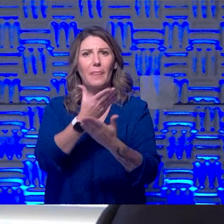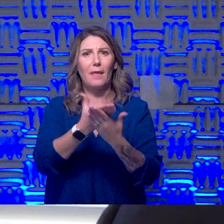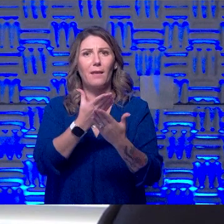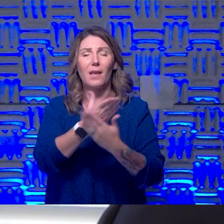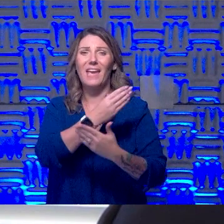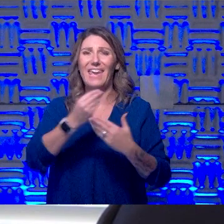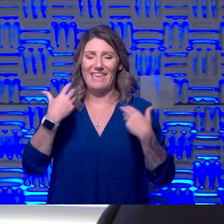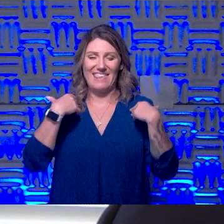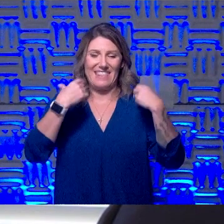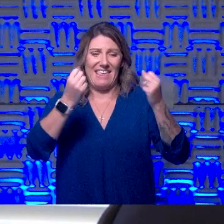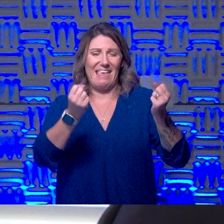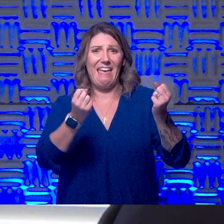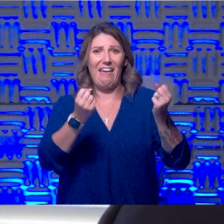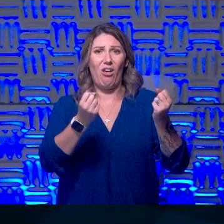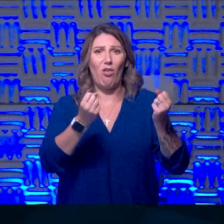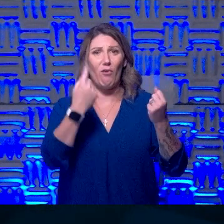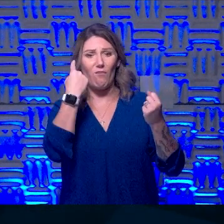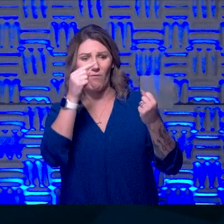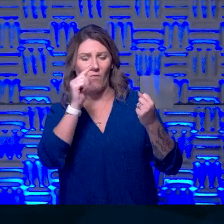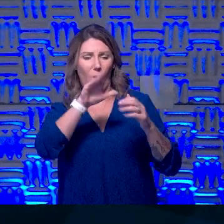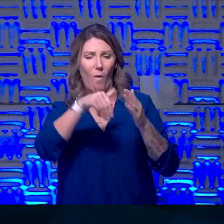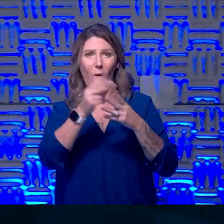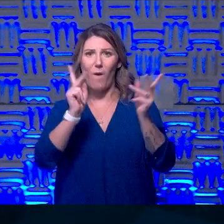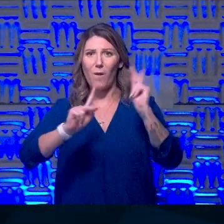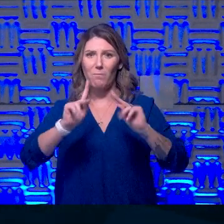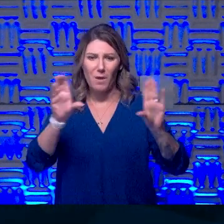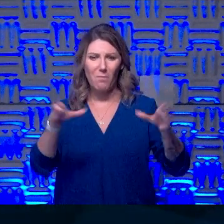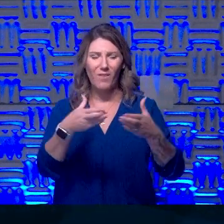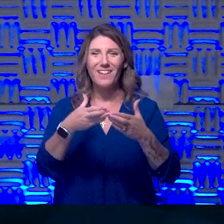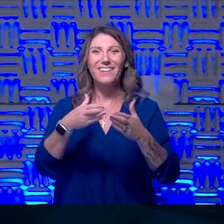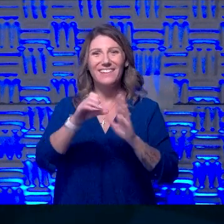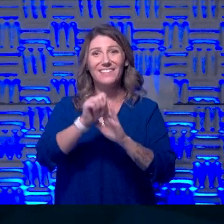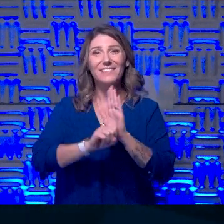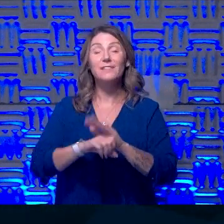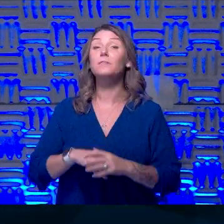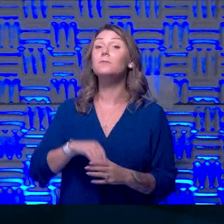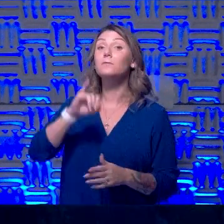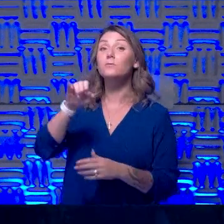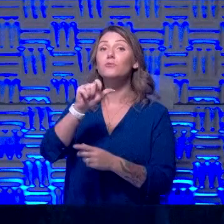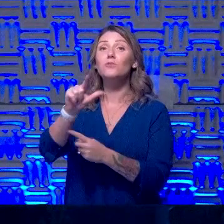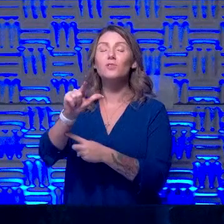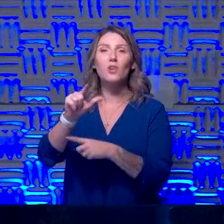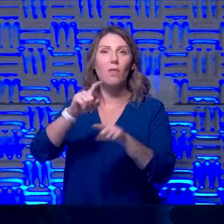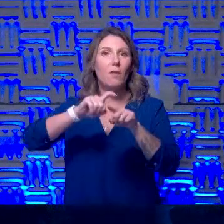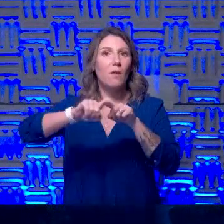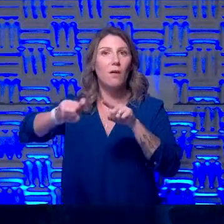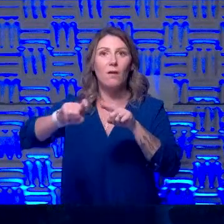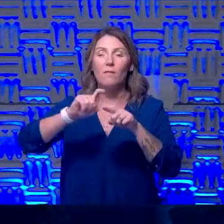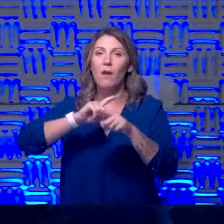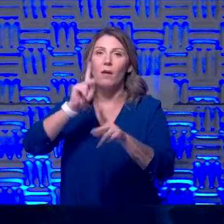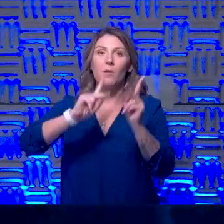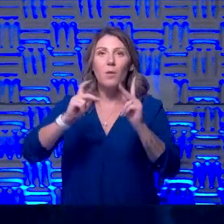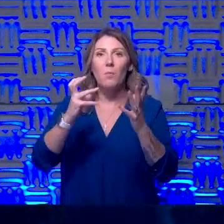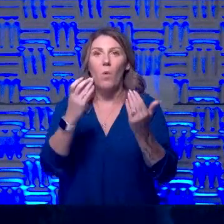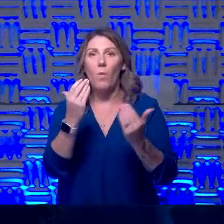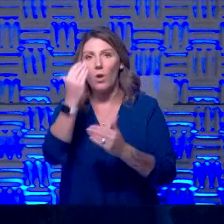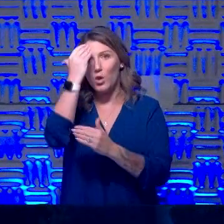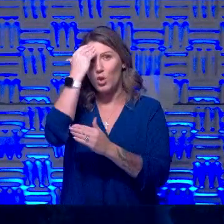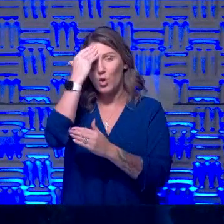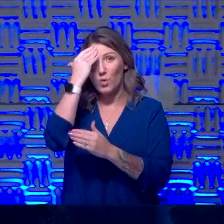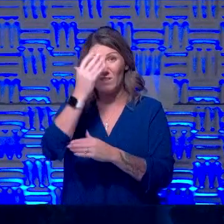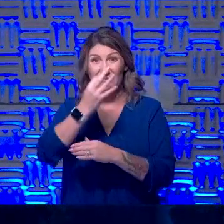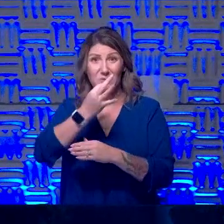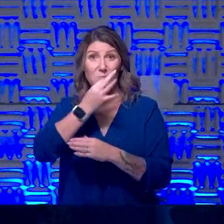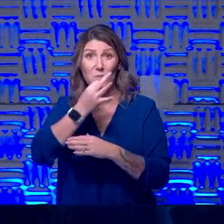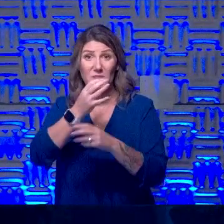health status of so many across the state. Add to the productivity of the state. So, Jill? Phone is blown up with people wanting to know, is it too soon to